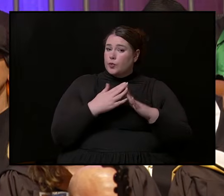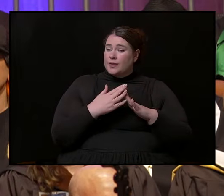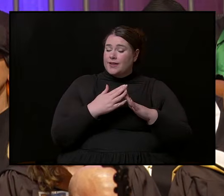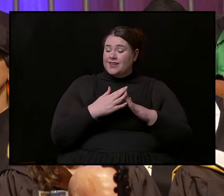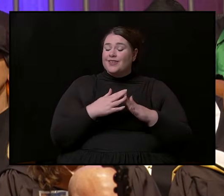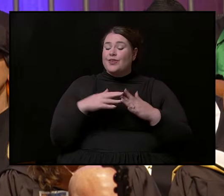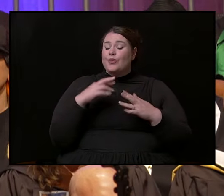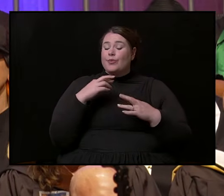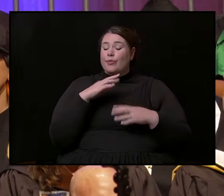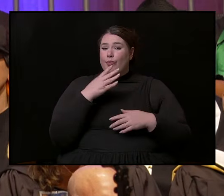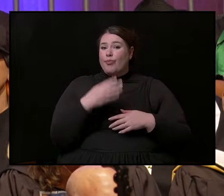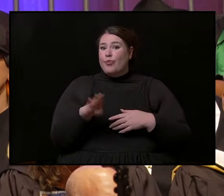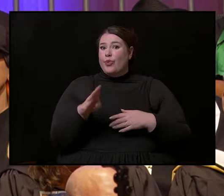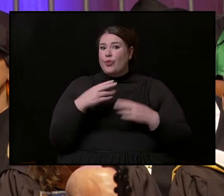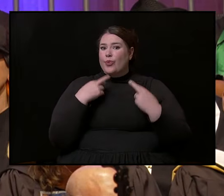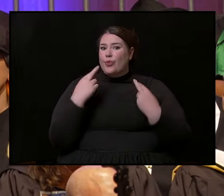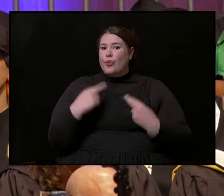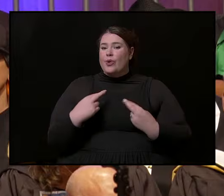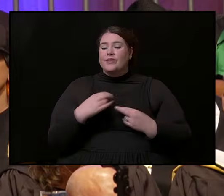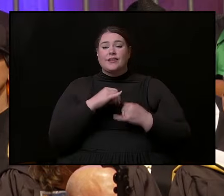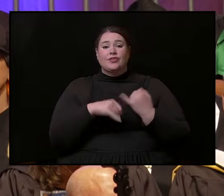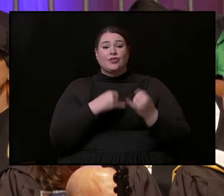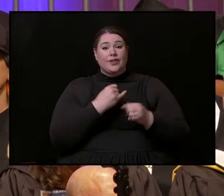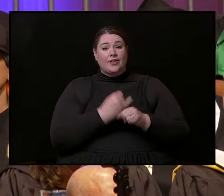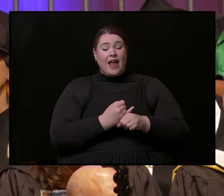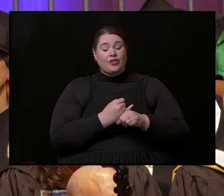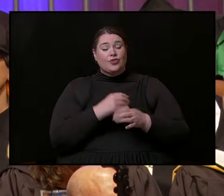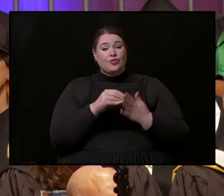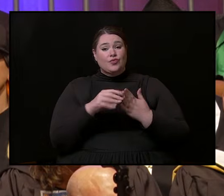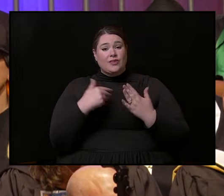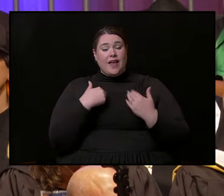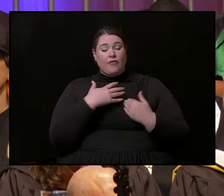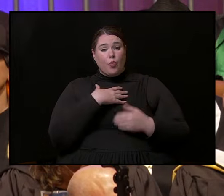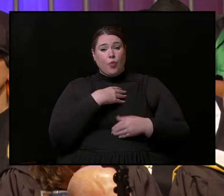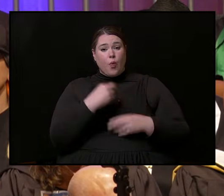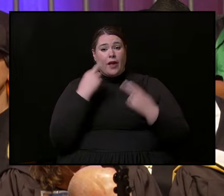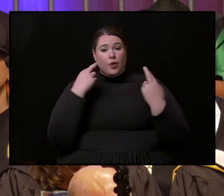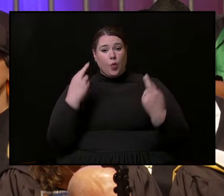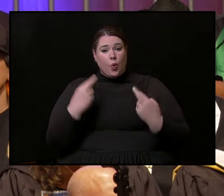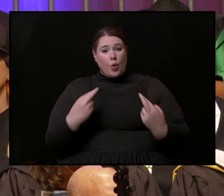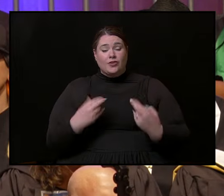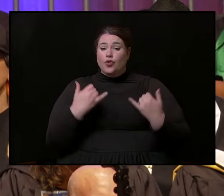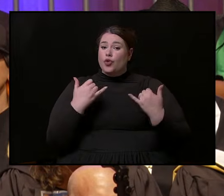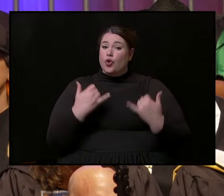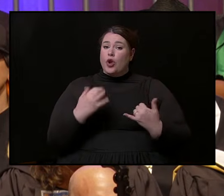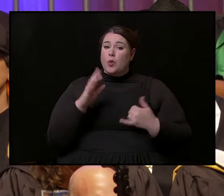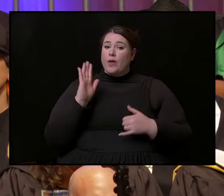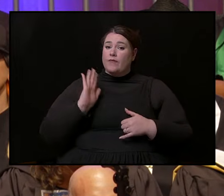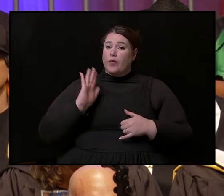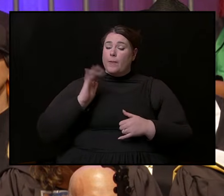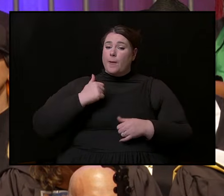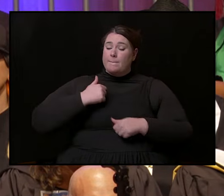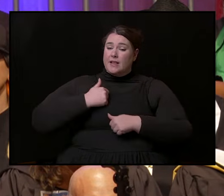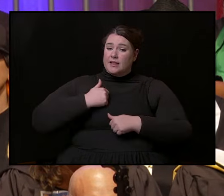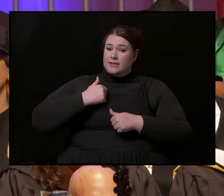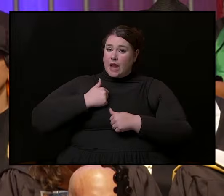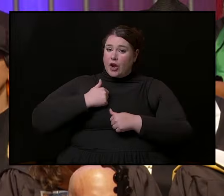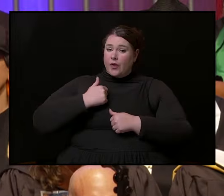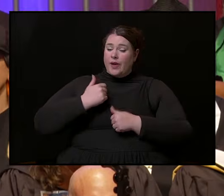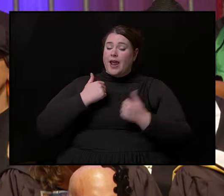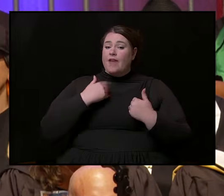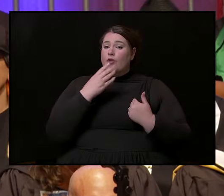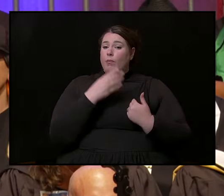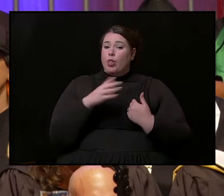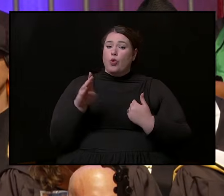cords. International students are recognized with white cords, and current and former military members of the United States military wear blue and